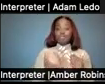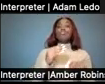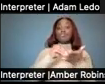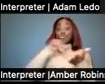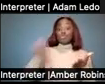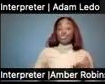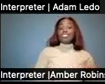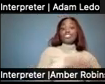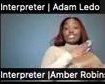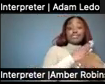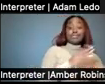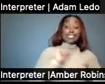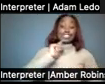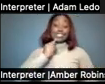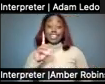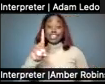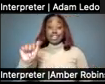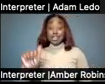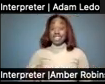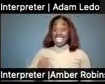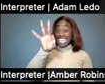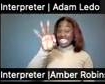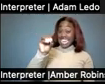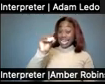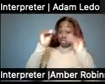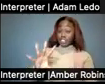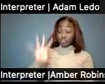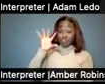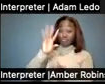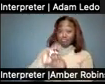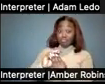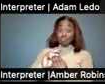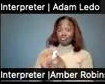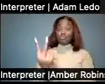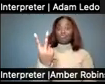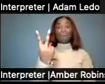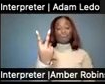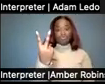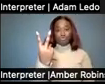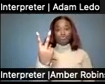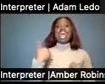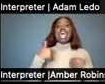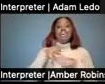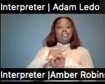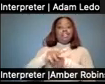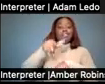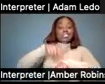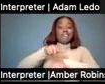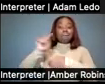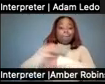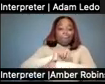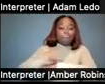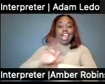teachers, two of them had time to train their para educators. Every single one of them